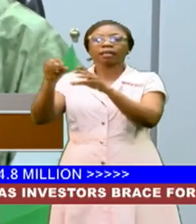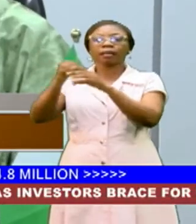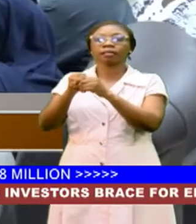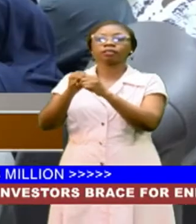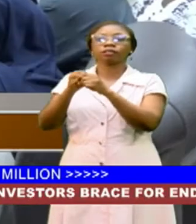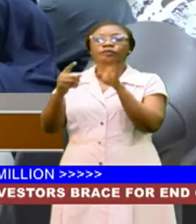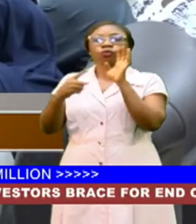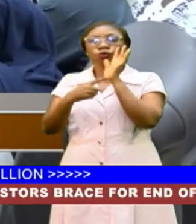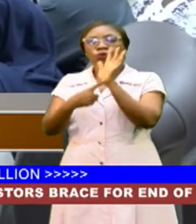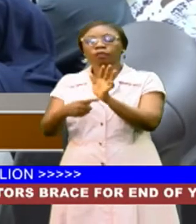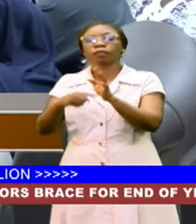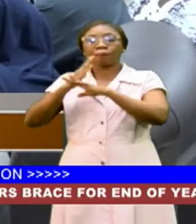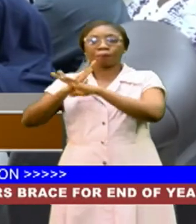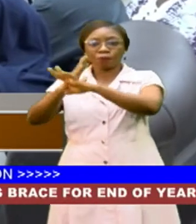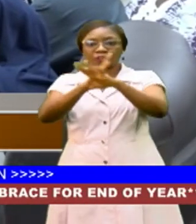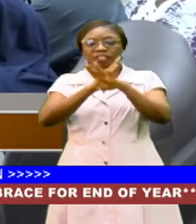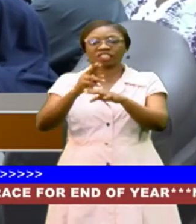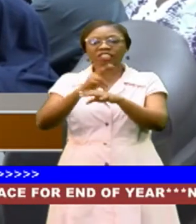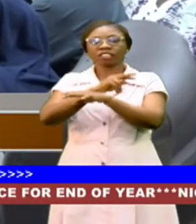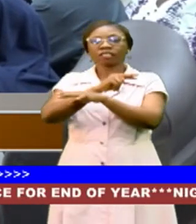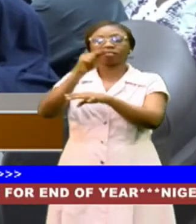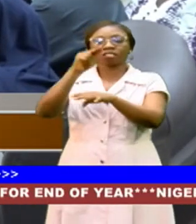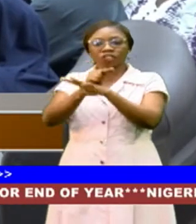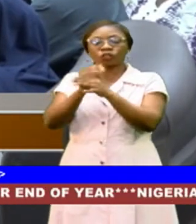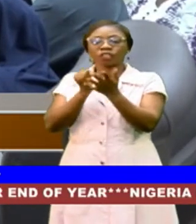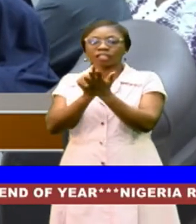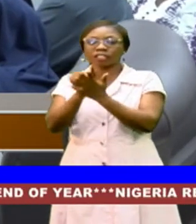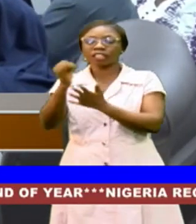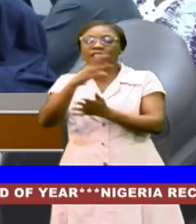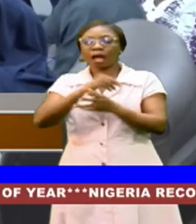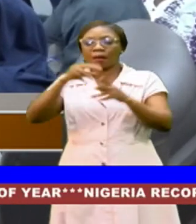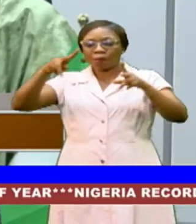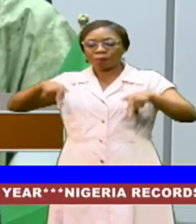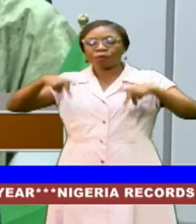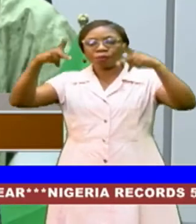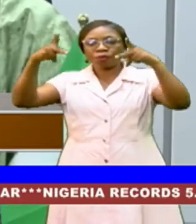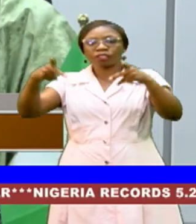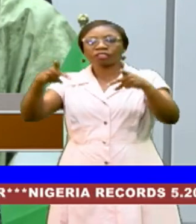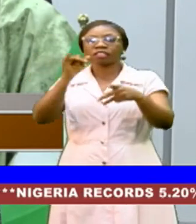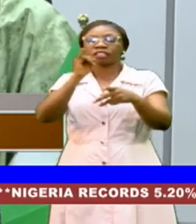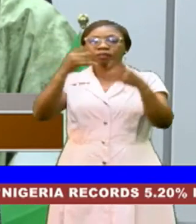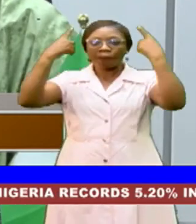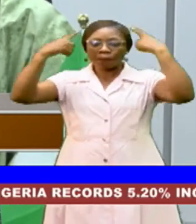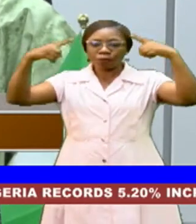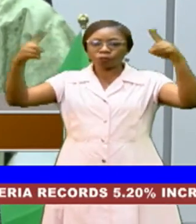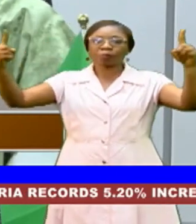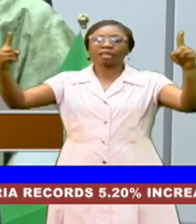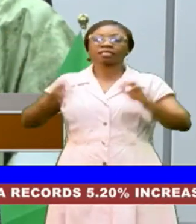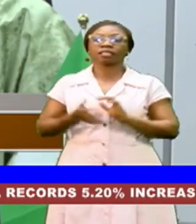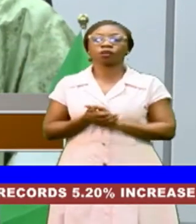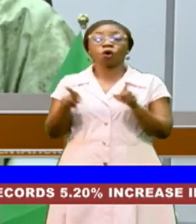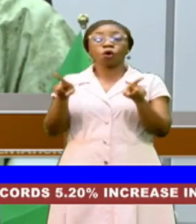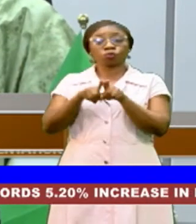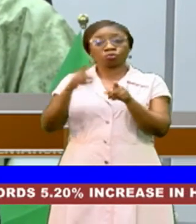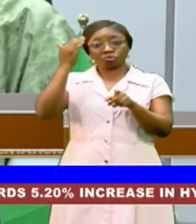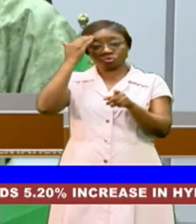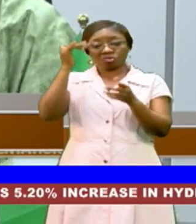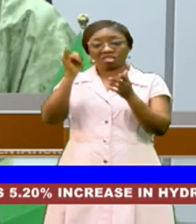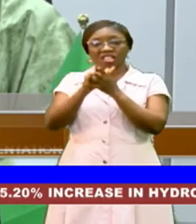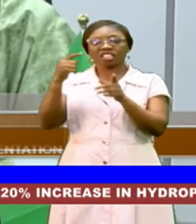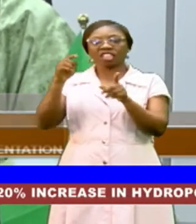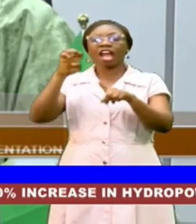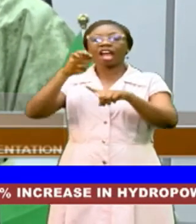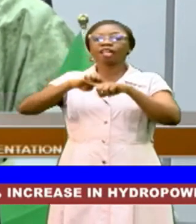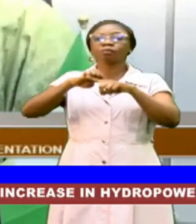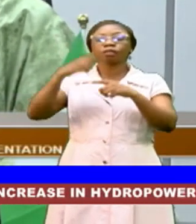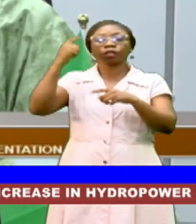protecting the nation's integrity and promoting its prosperity. You also know that the engagement that the government has